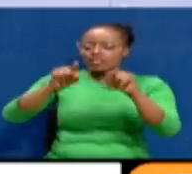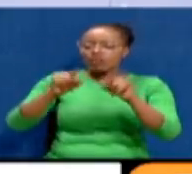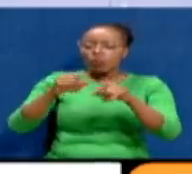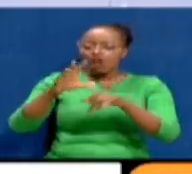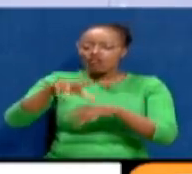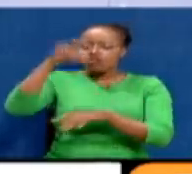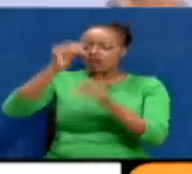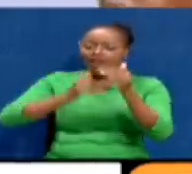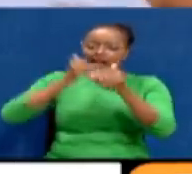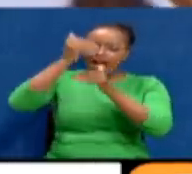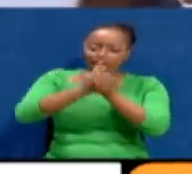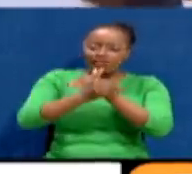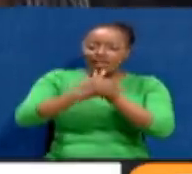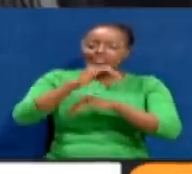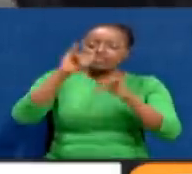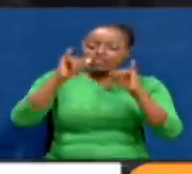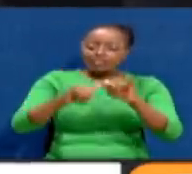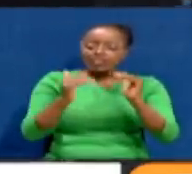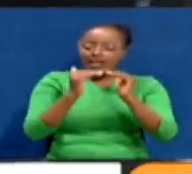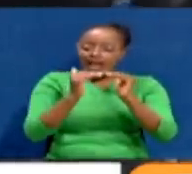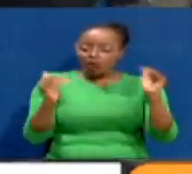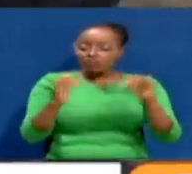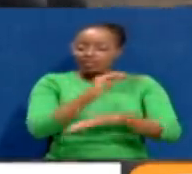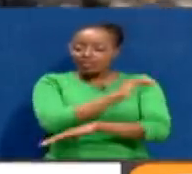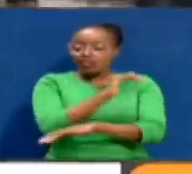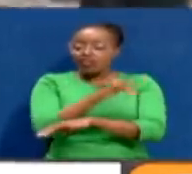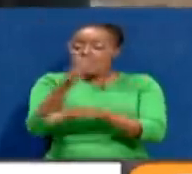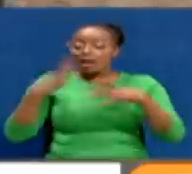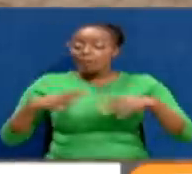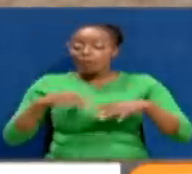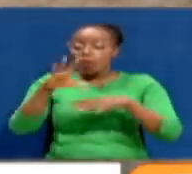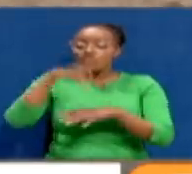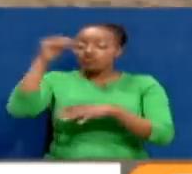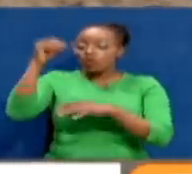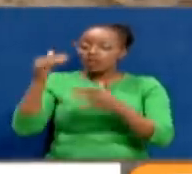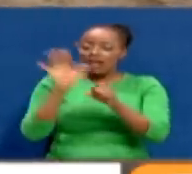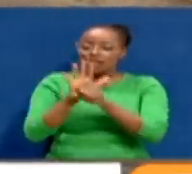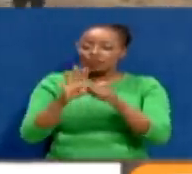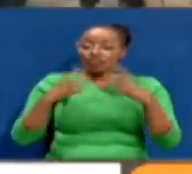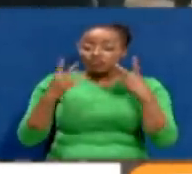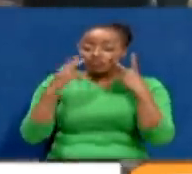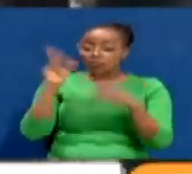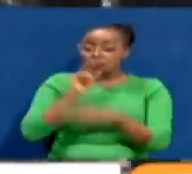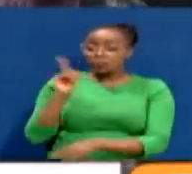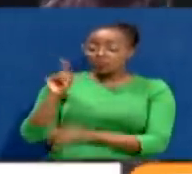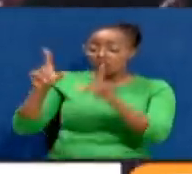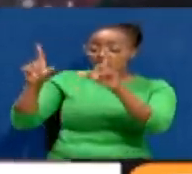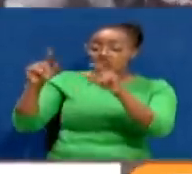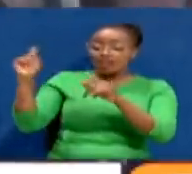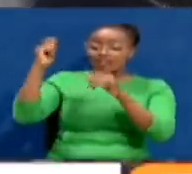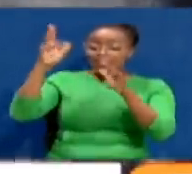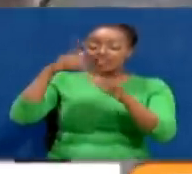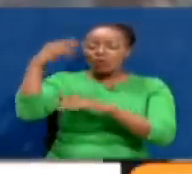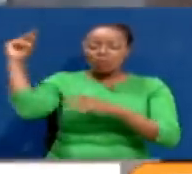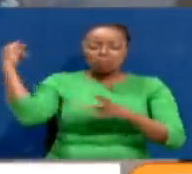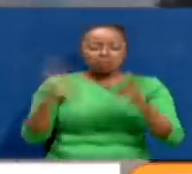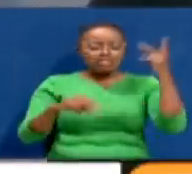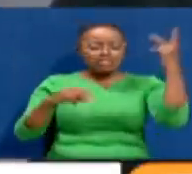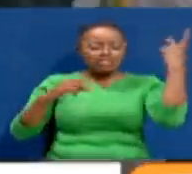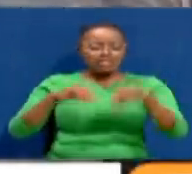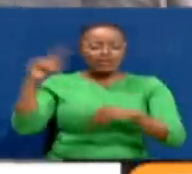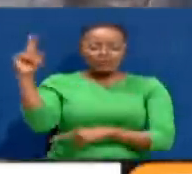out past curfew, other Kenyans were caught out in crowds. I don't know if both of you can see this, but these are Kenyans who are being